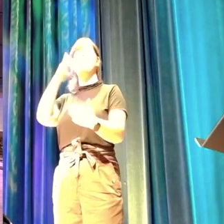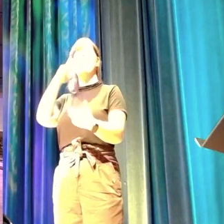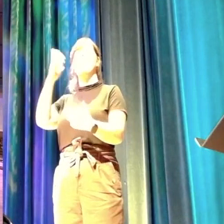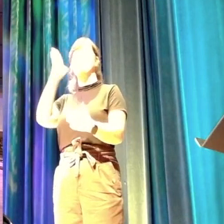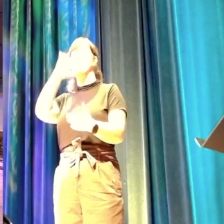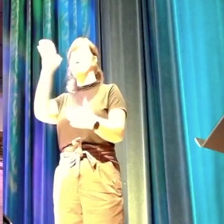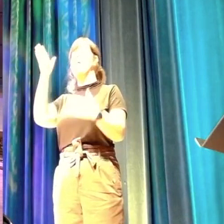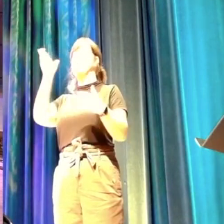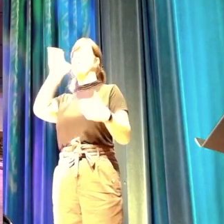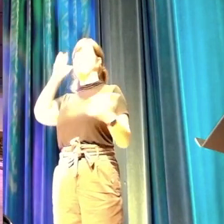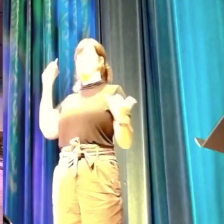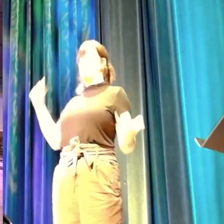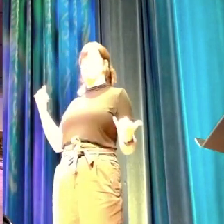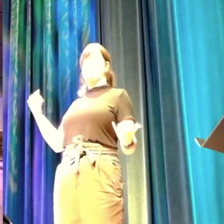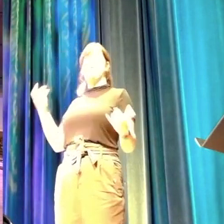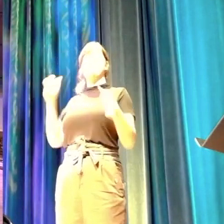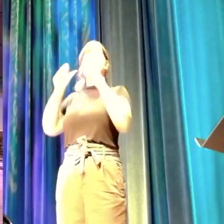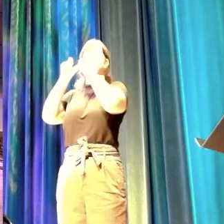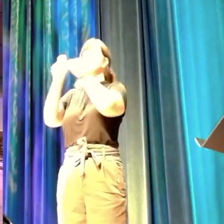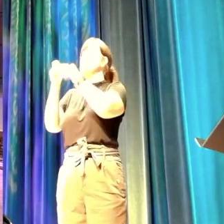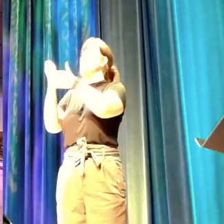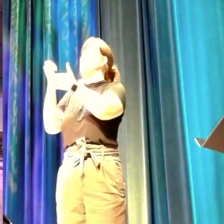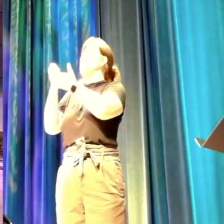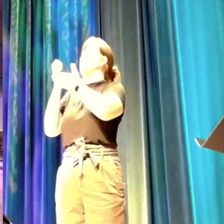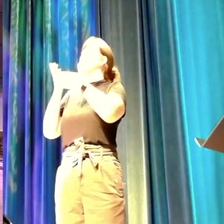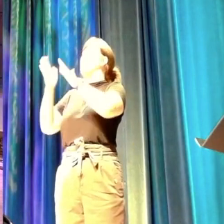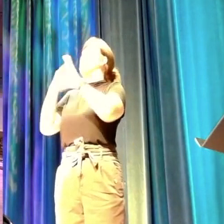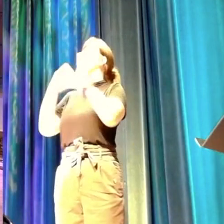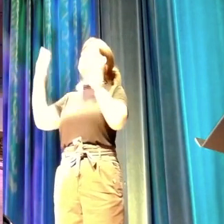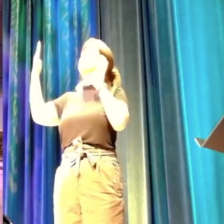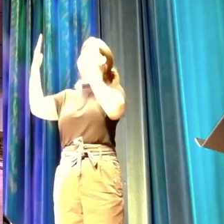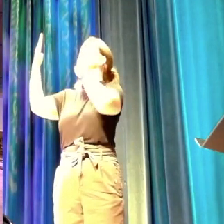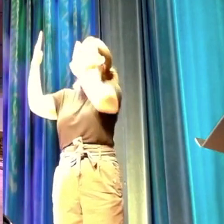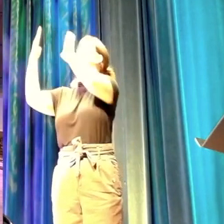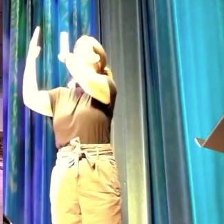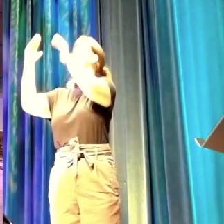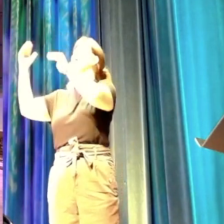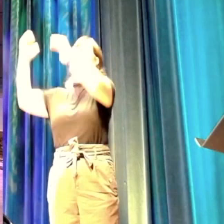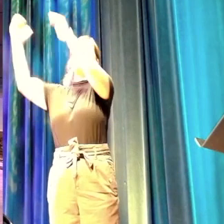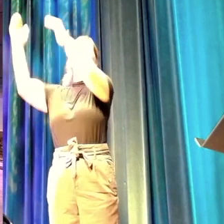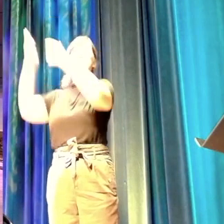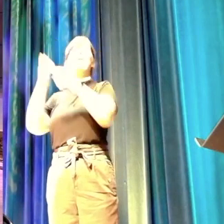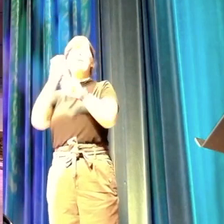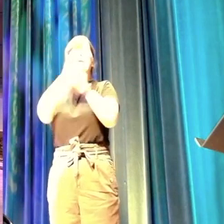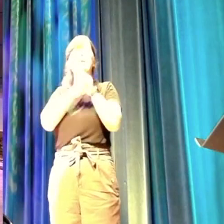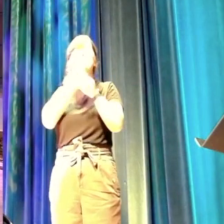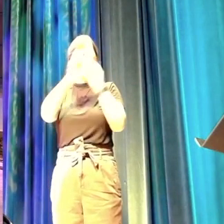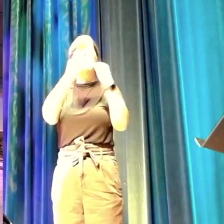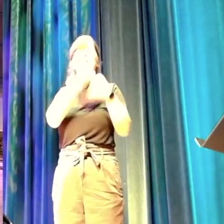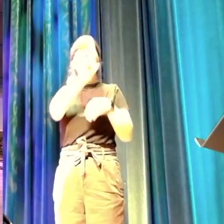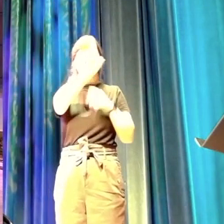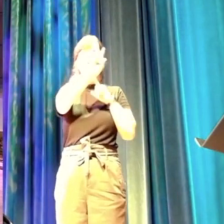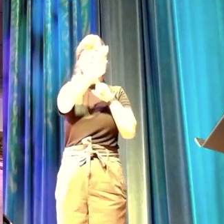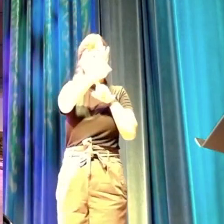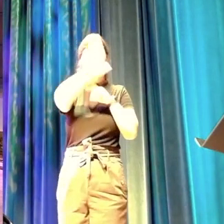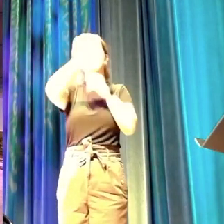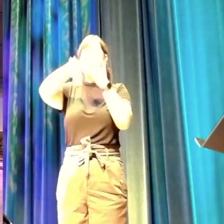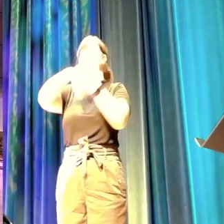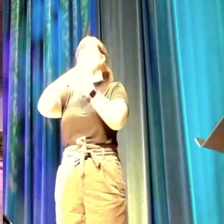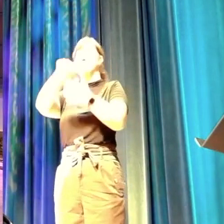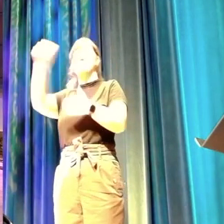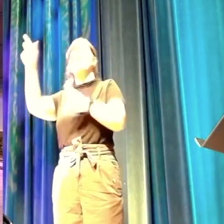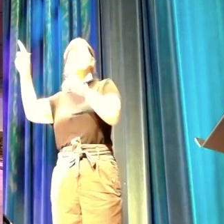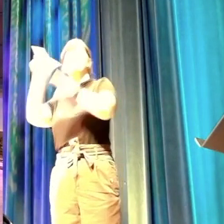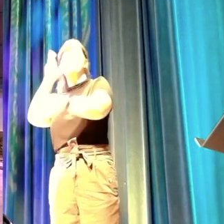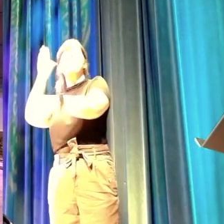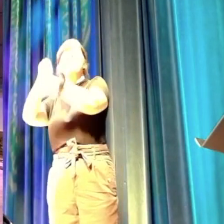to hear, Lord, that continue to take us higher, Lord. Each facility, Lord, the AIDP, all the other participants, Lord, who have